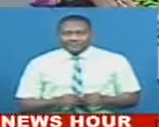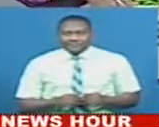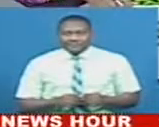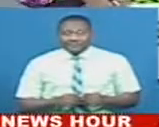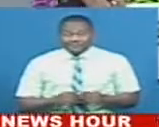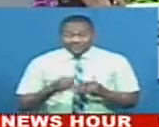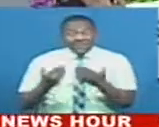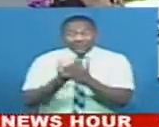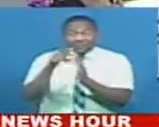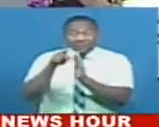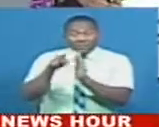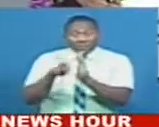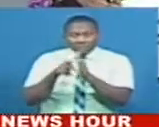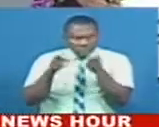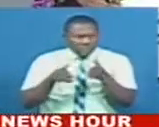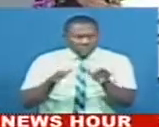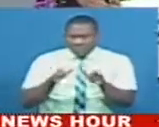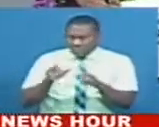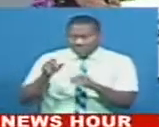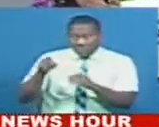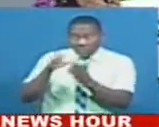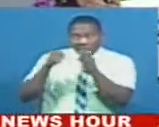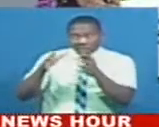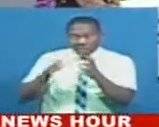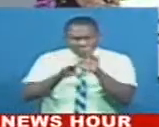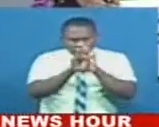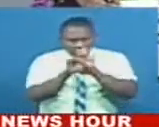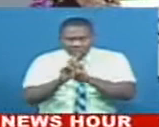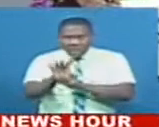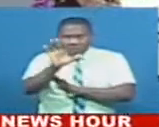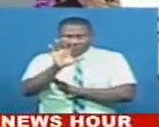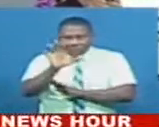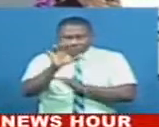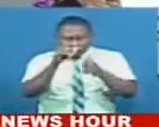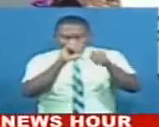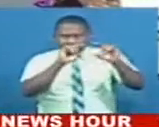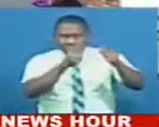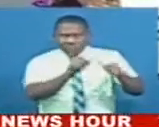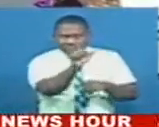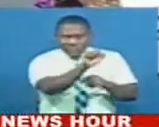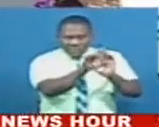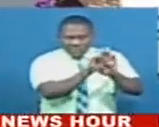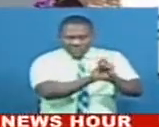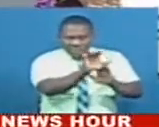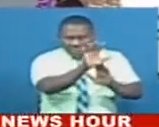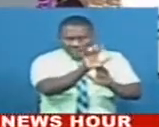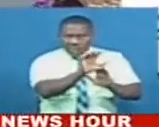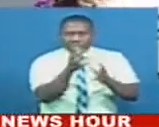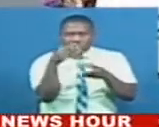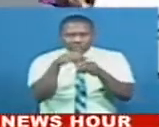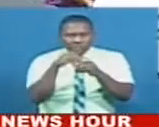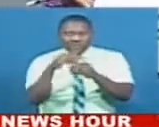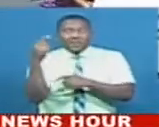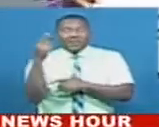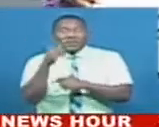The policy allows candidates to select 5 schools from Category A to E, including a compulsory day school for